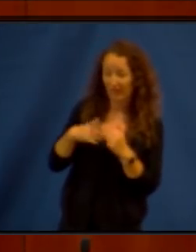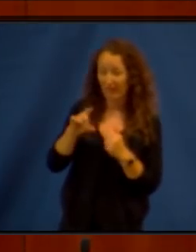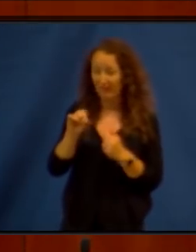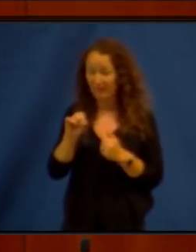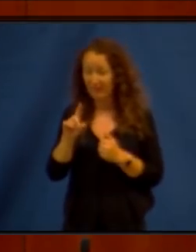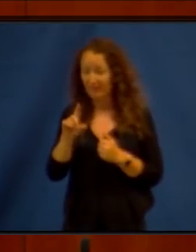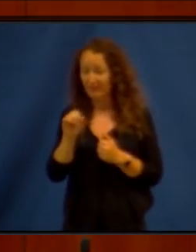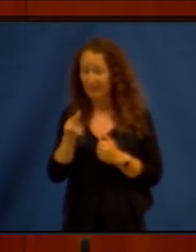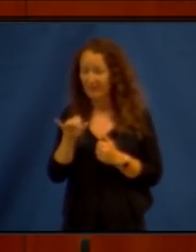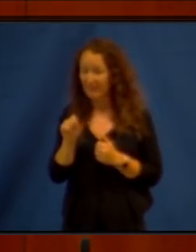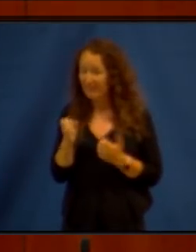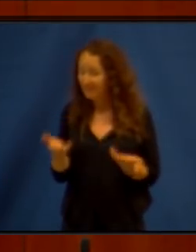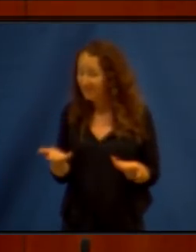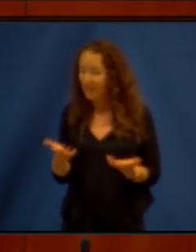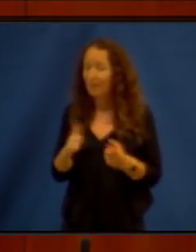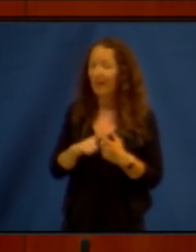know.